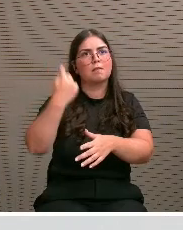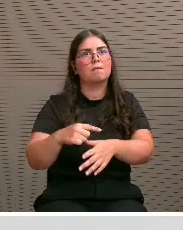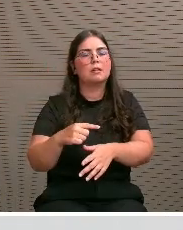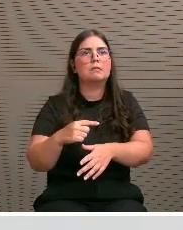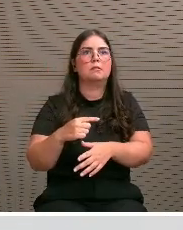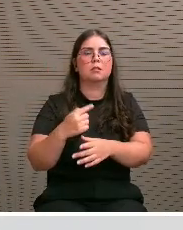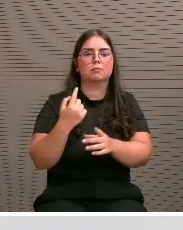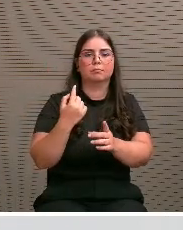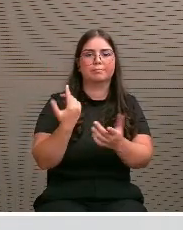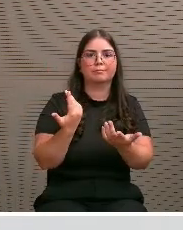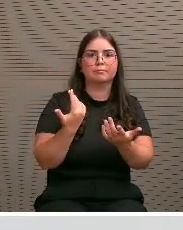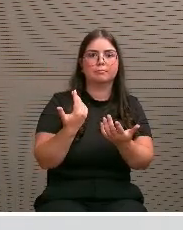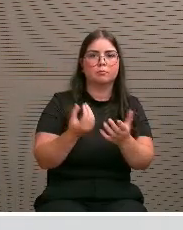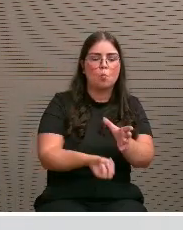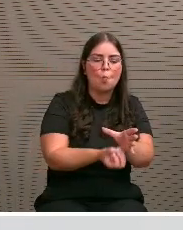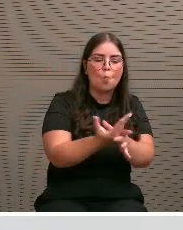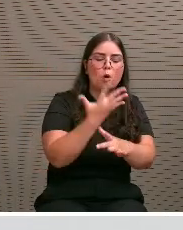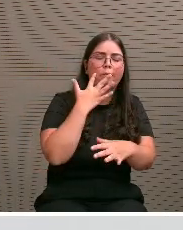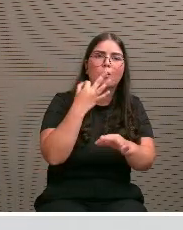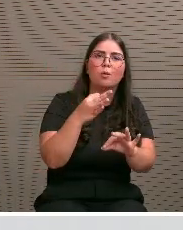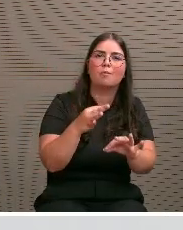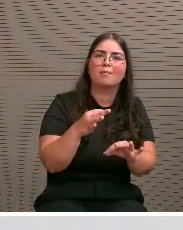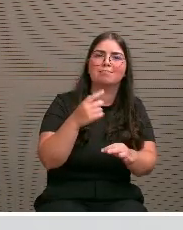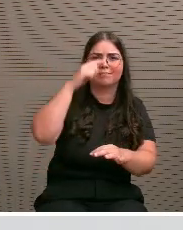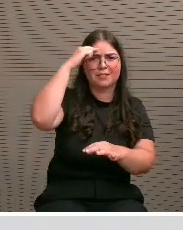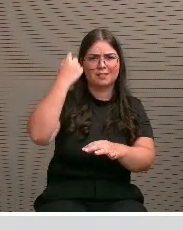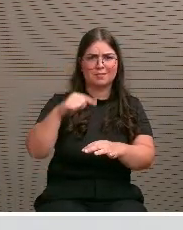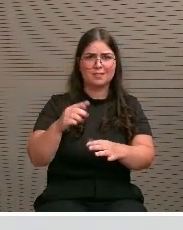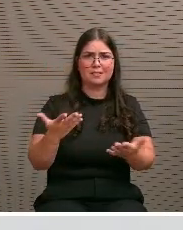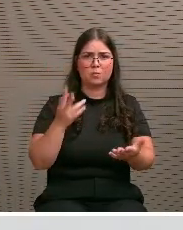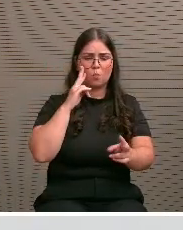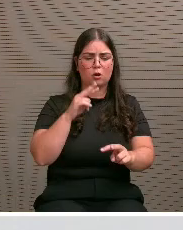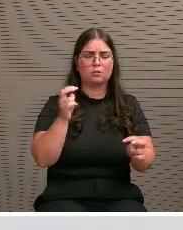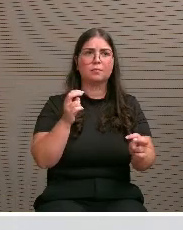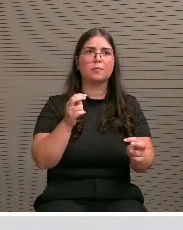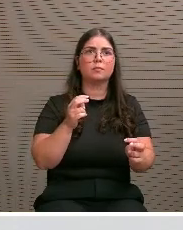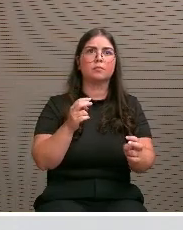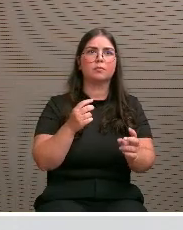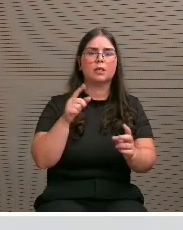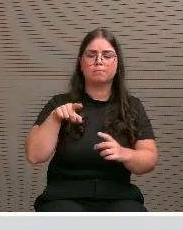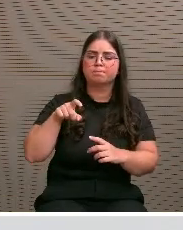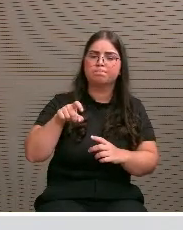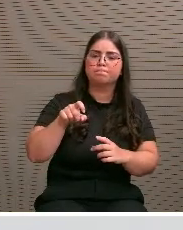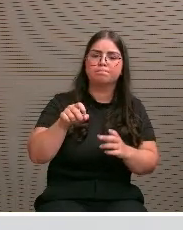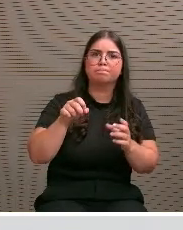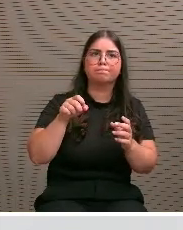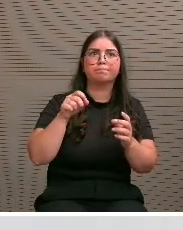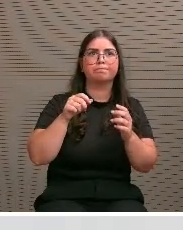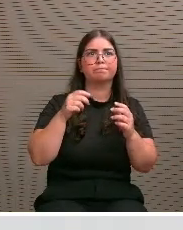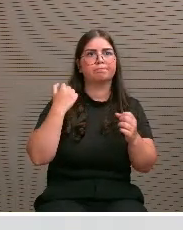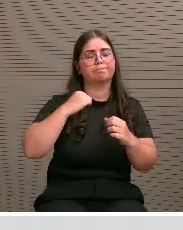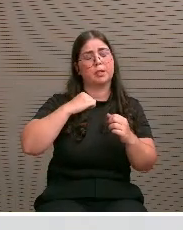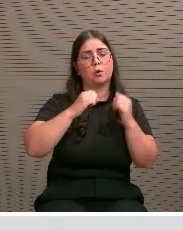And there is a particular fungus that affects bananas. There's a microorganism, a bacterium that affects